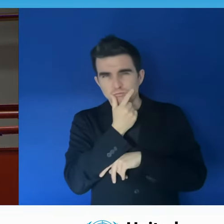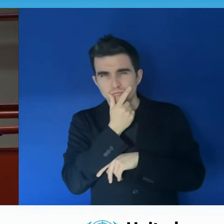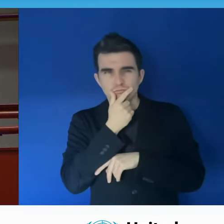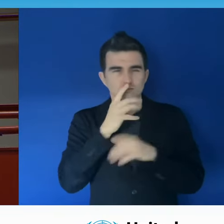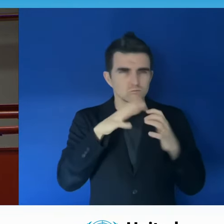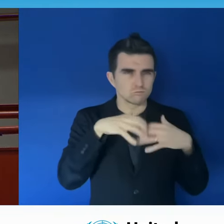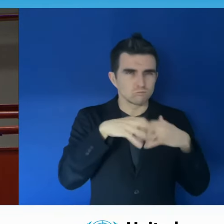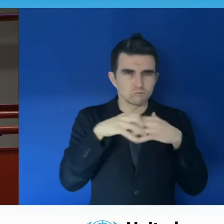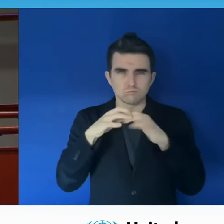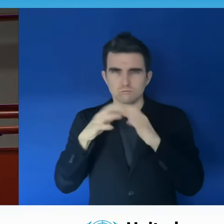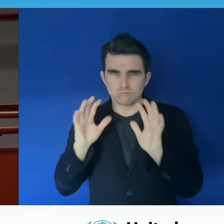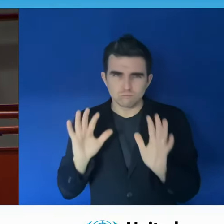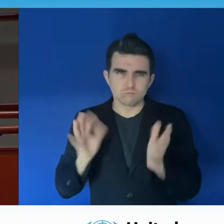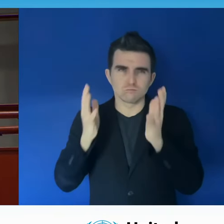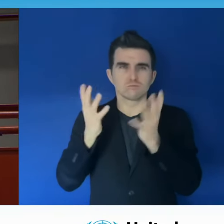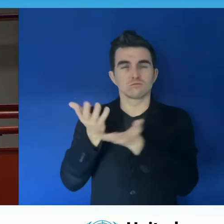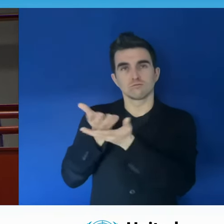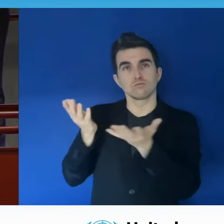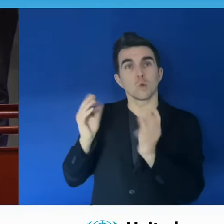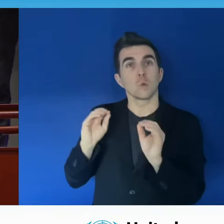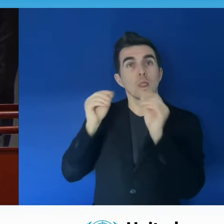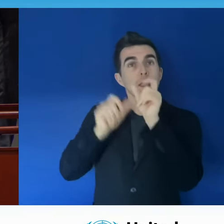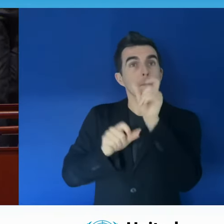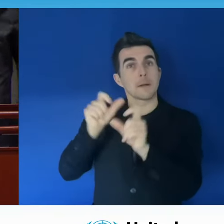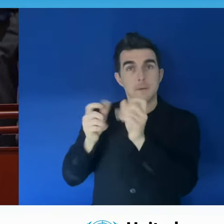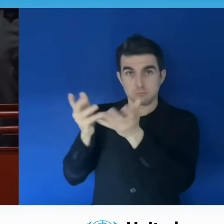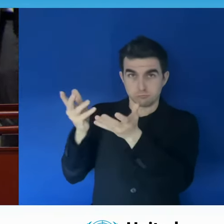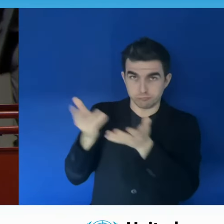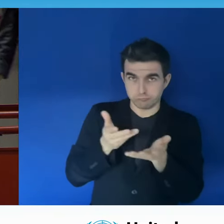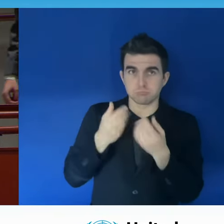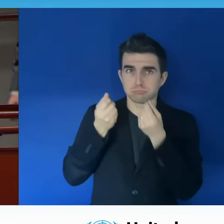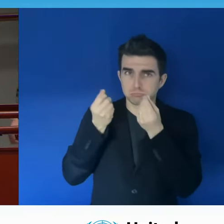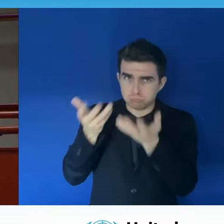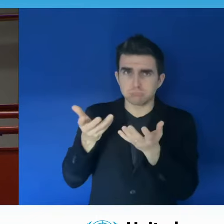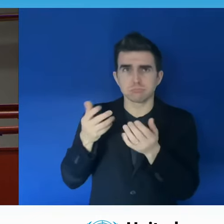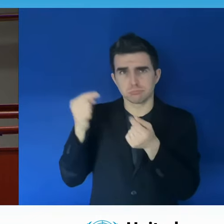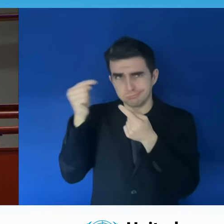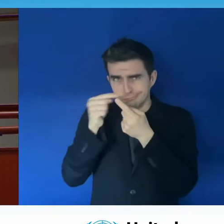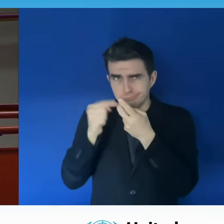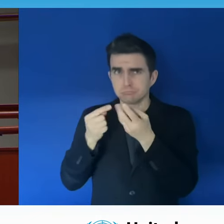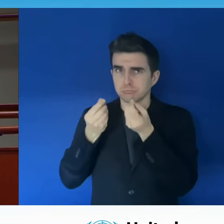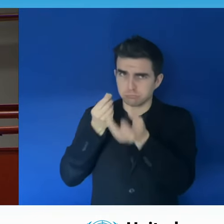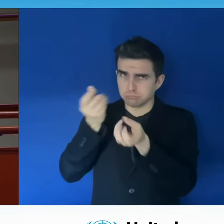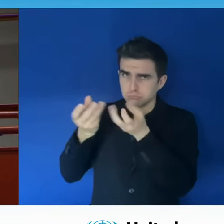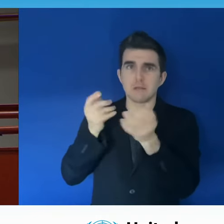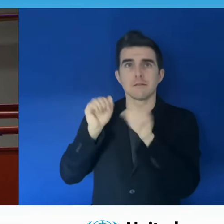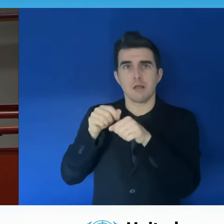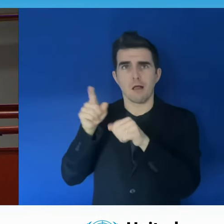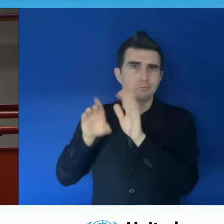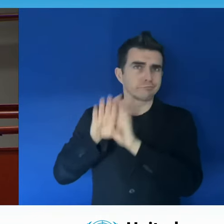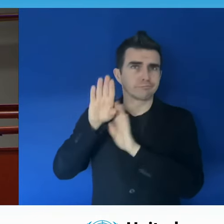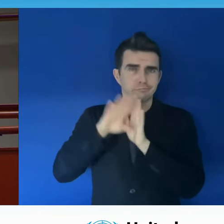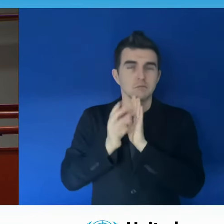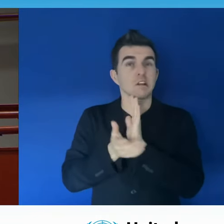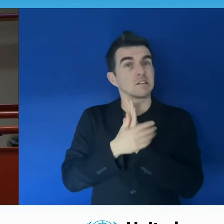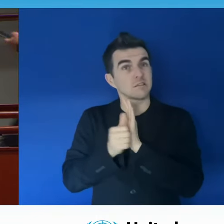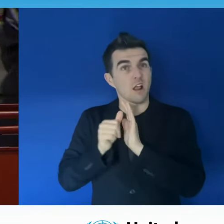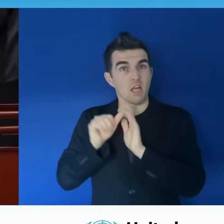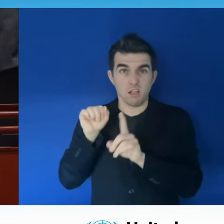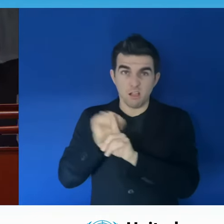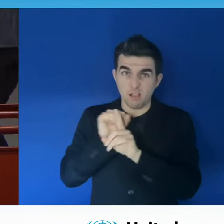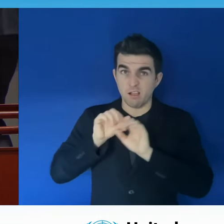need to succeed. From skills training programs to the entrepreneurship support schemes, we are investing in our